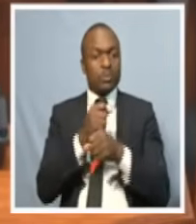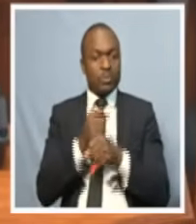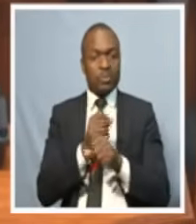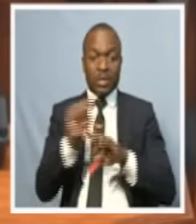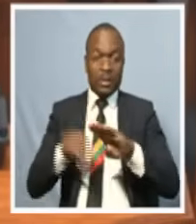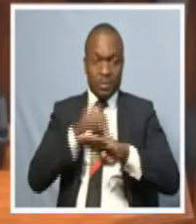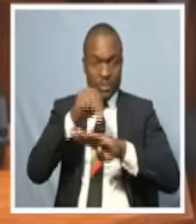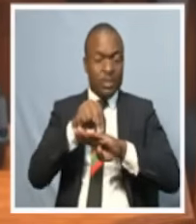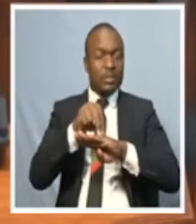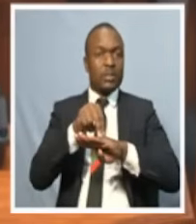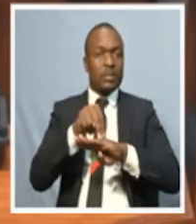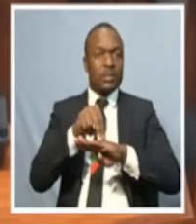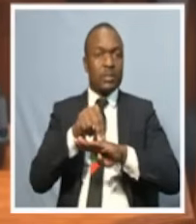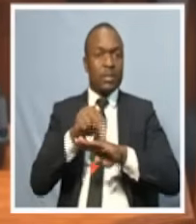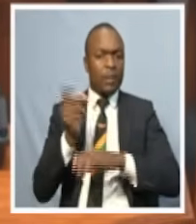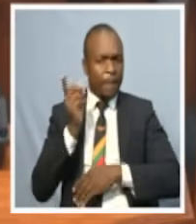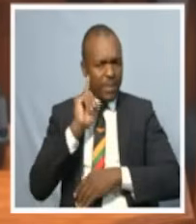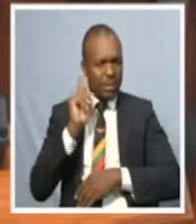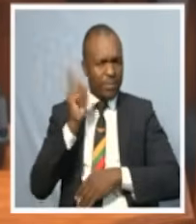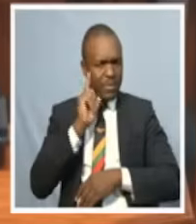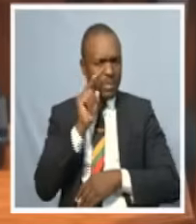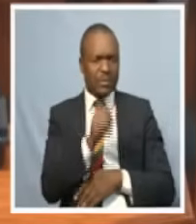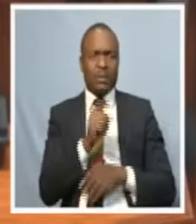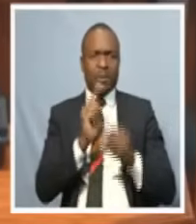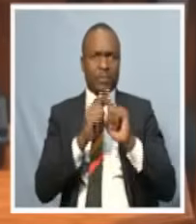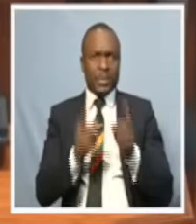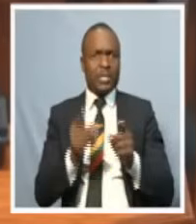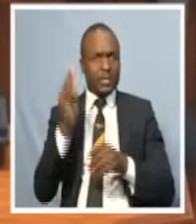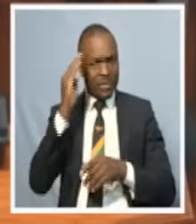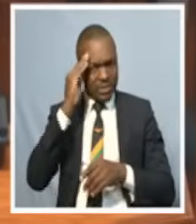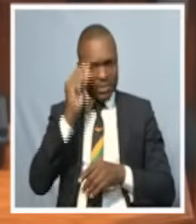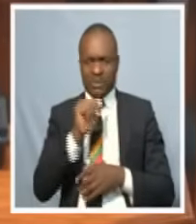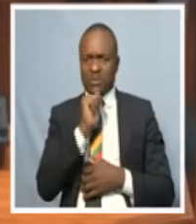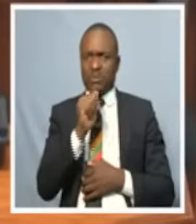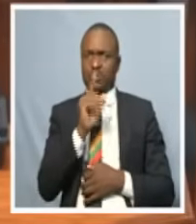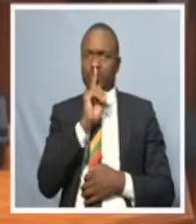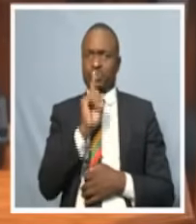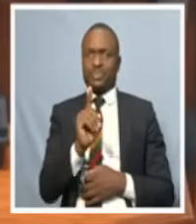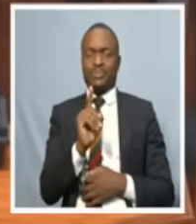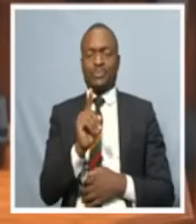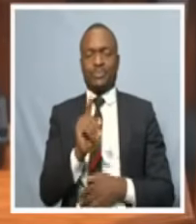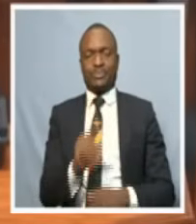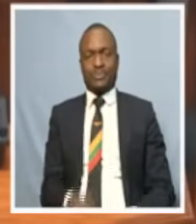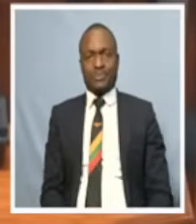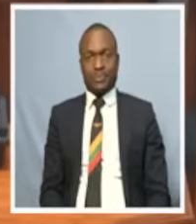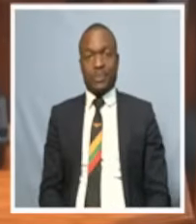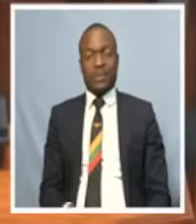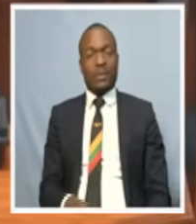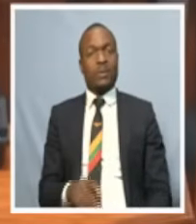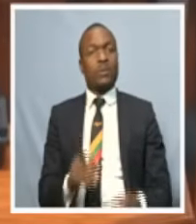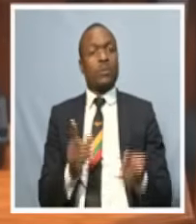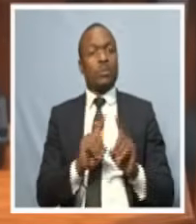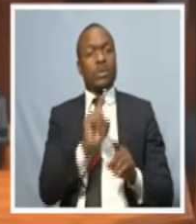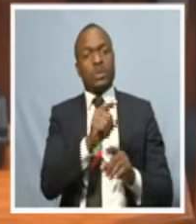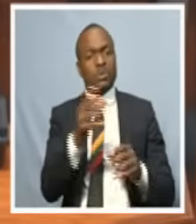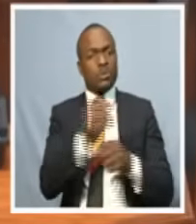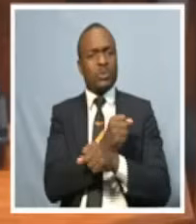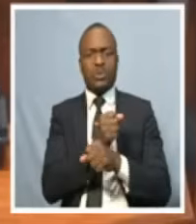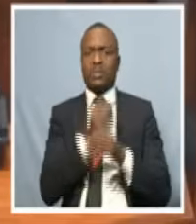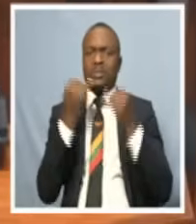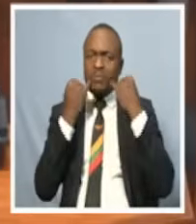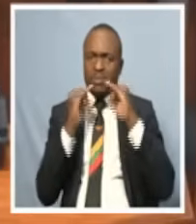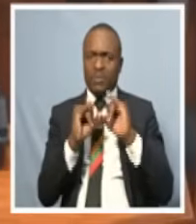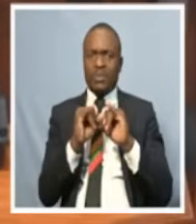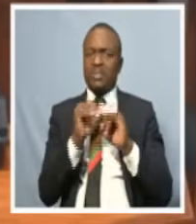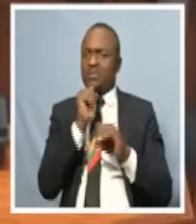whole nation listen to that when we know that it's not true. The source is not reliable.